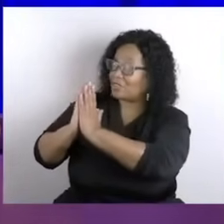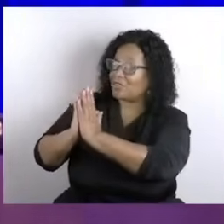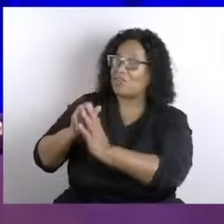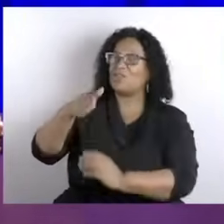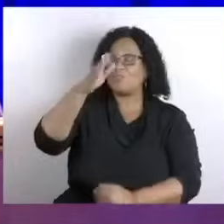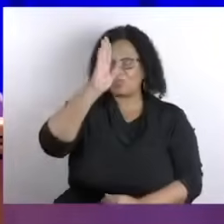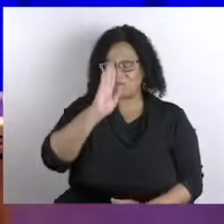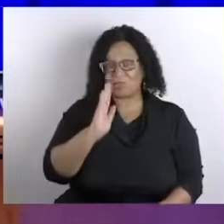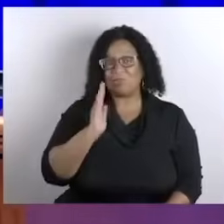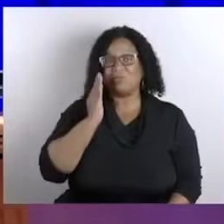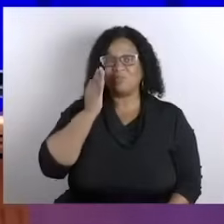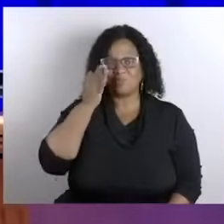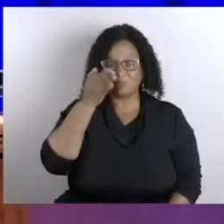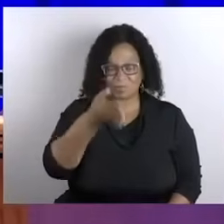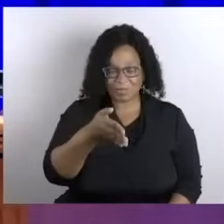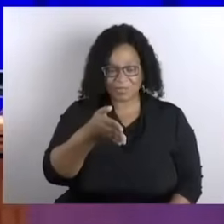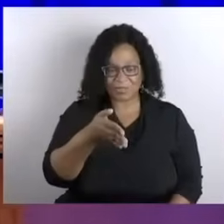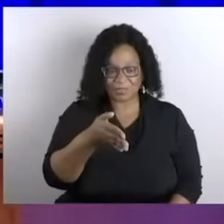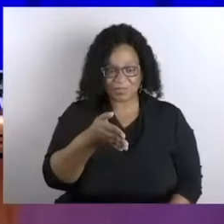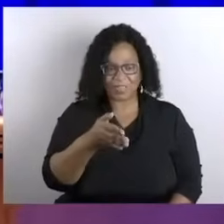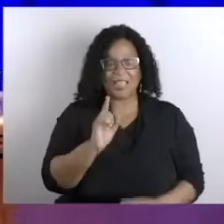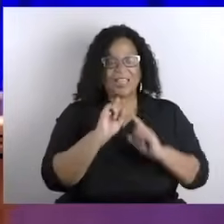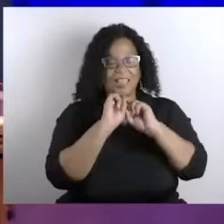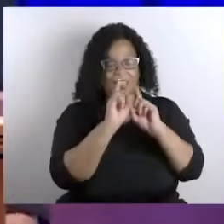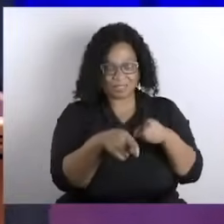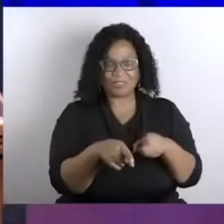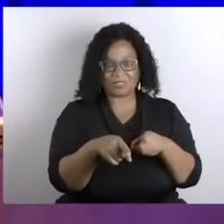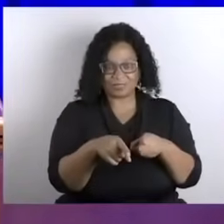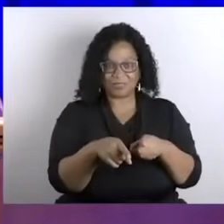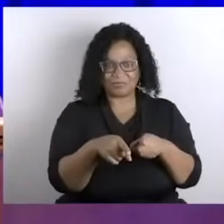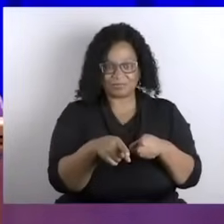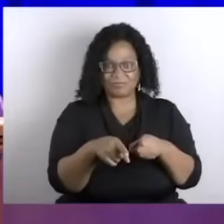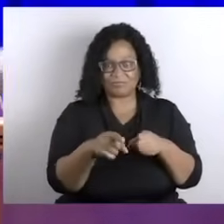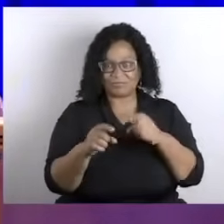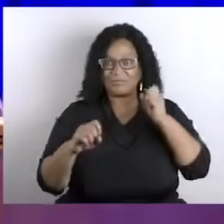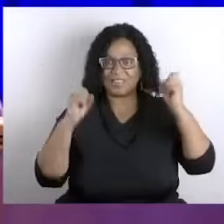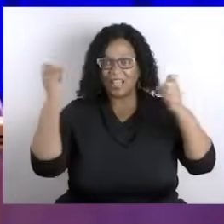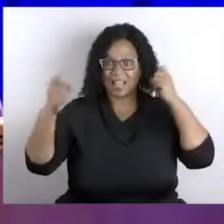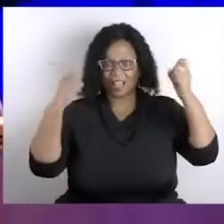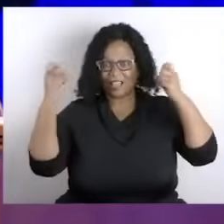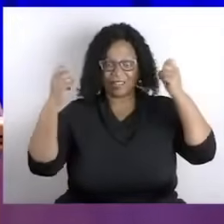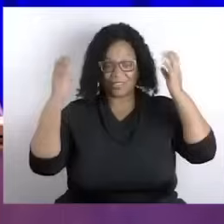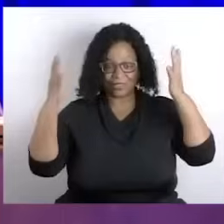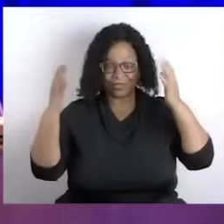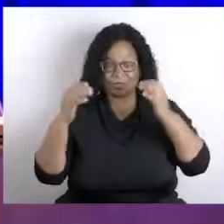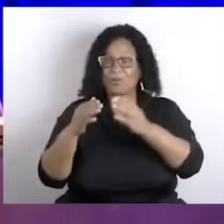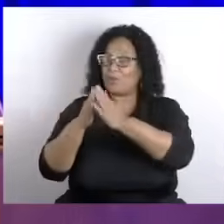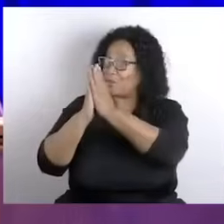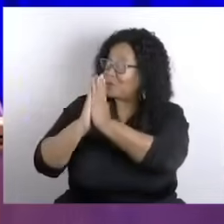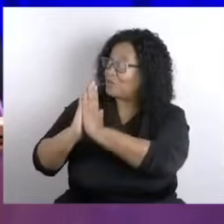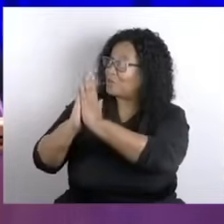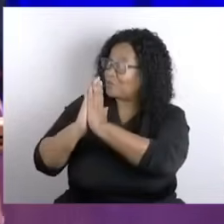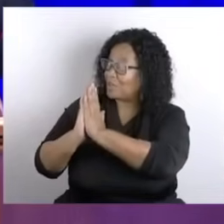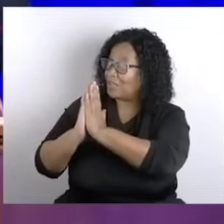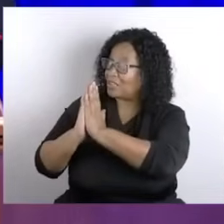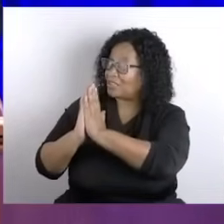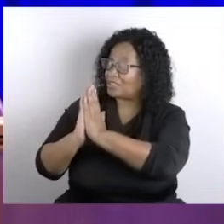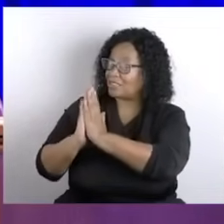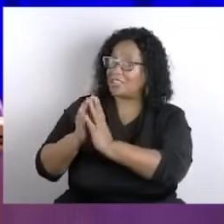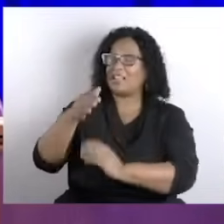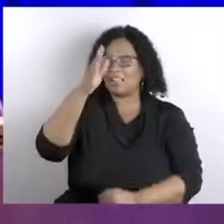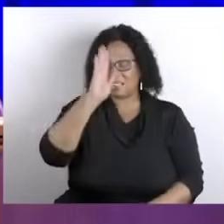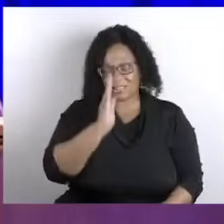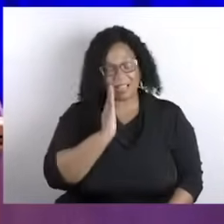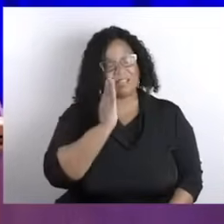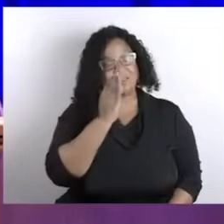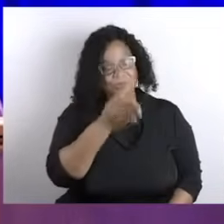because I'm going to hear you when you call. Hallelujah. He says, when you pray, you're going to find out that